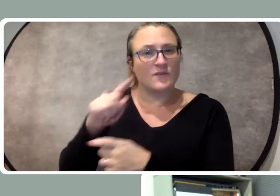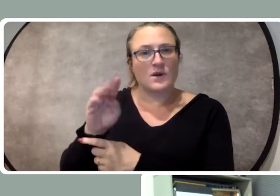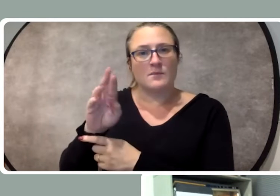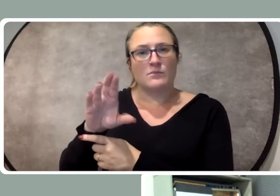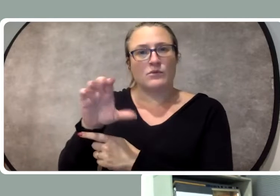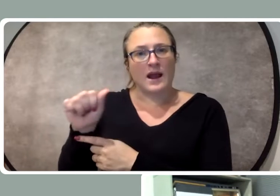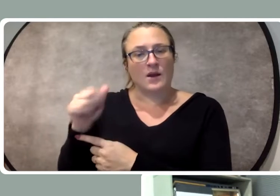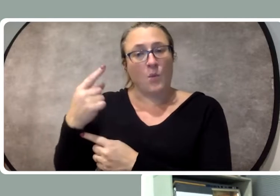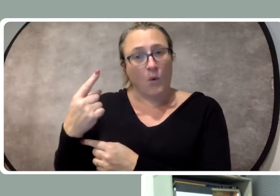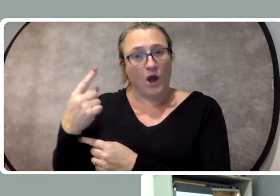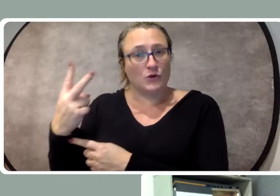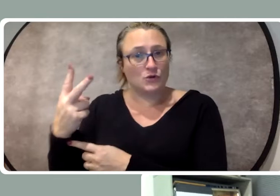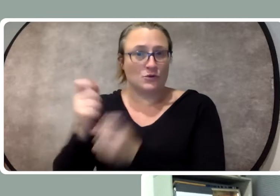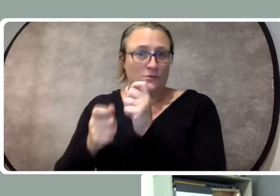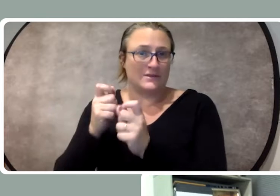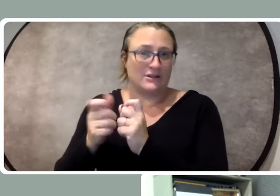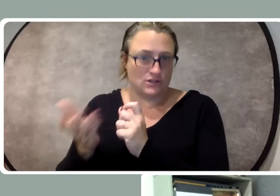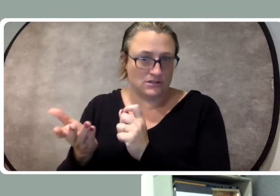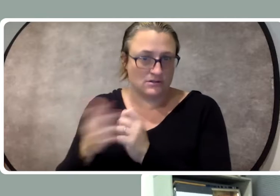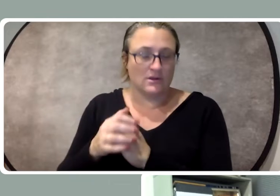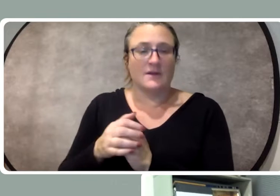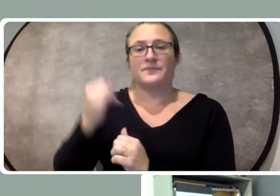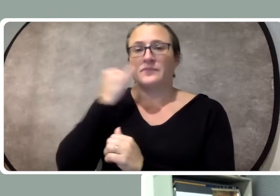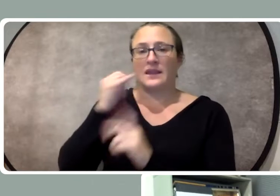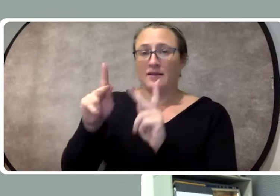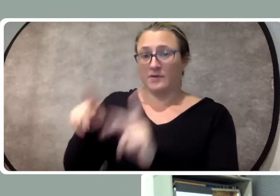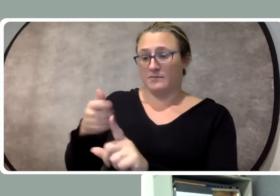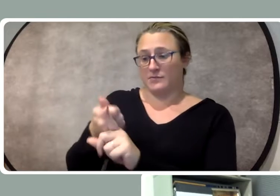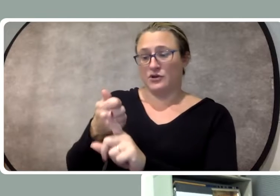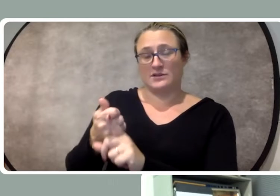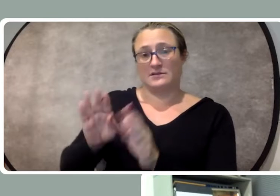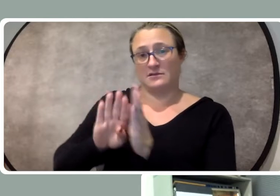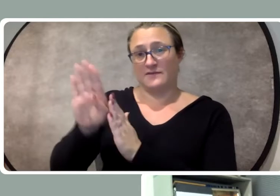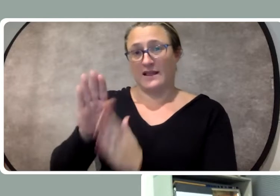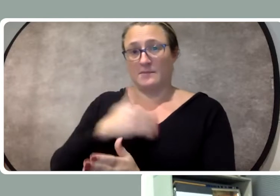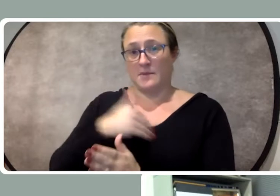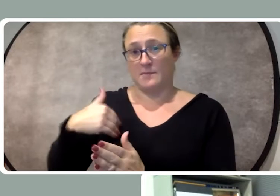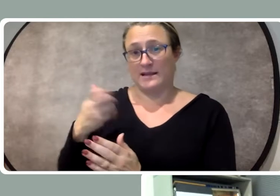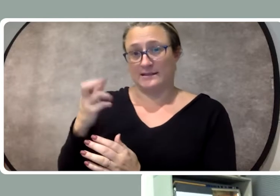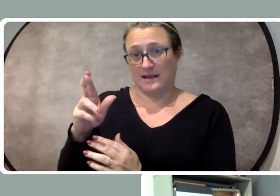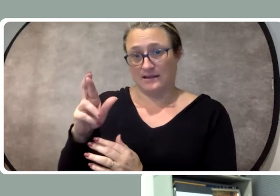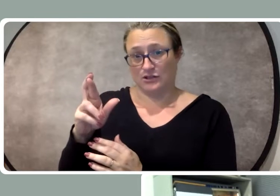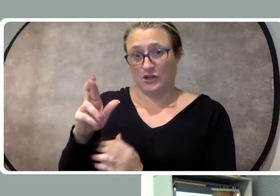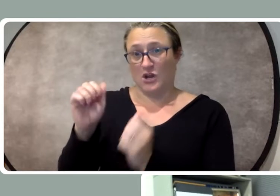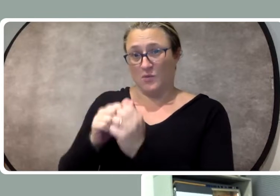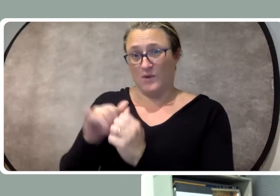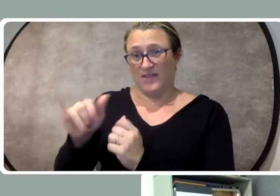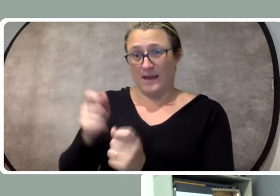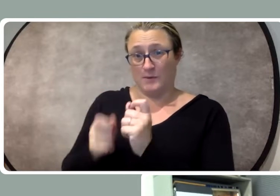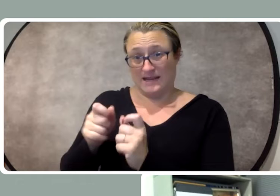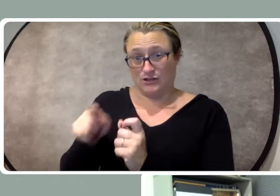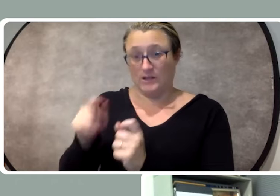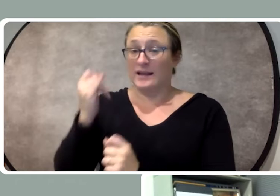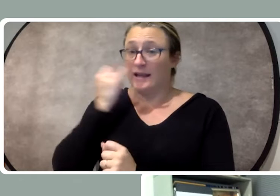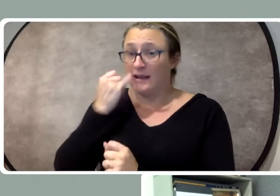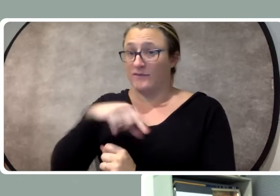2 mutations. And so if a patient who has developed breast cancer with this mutation qualifies